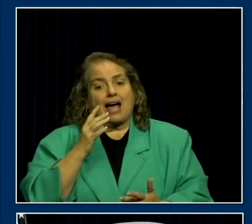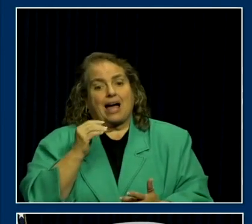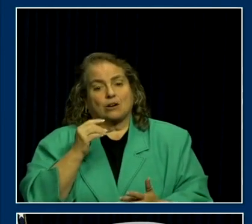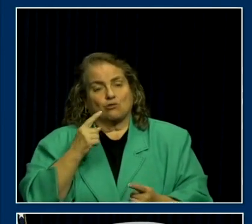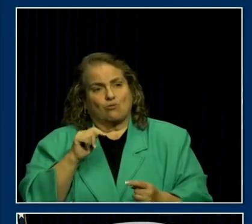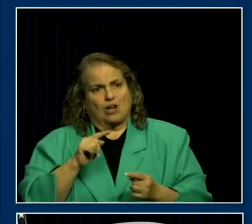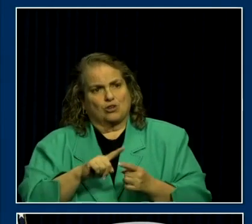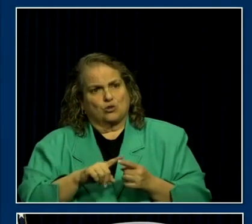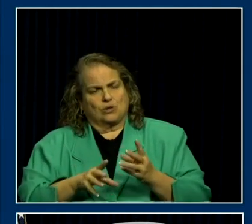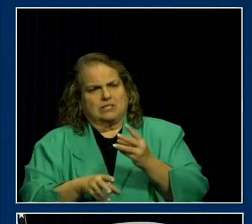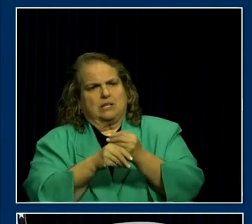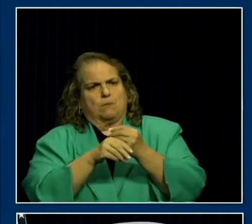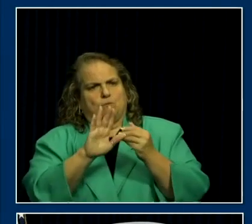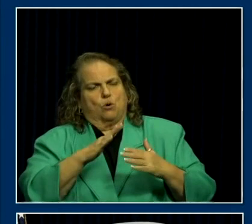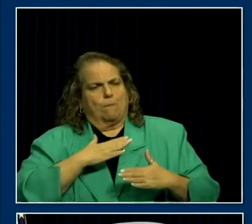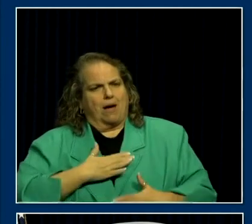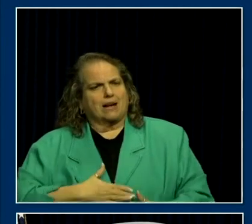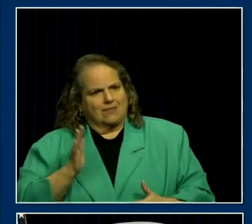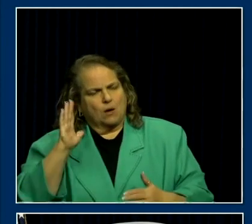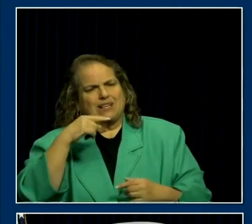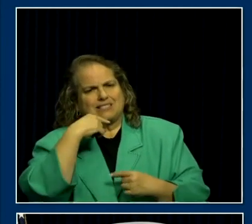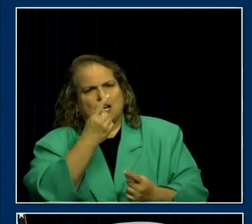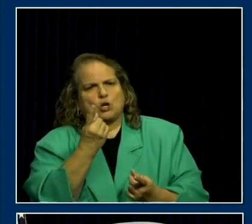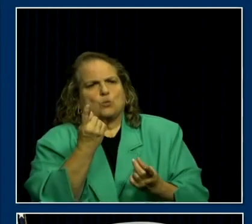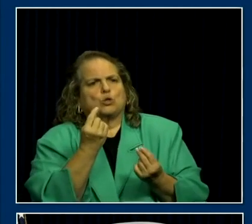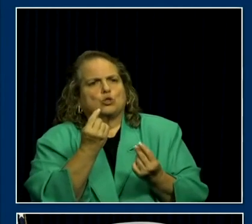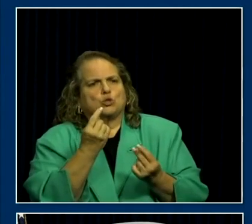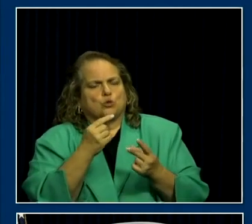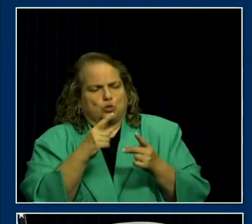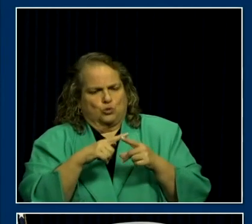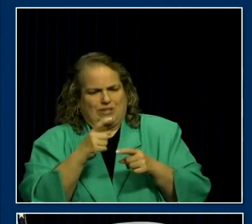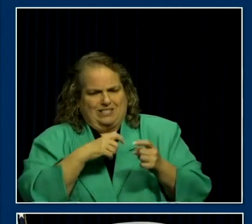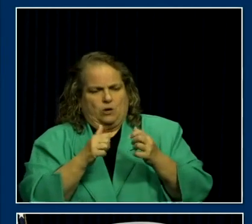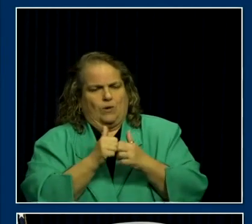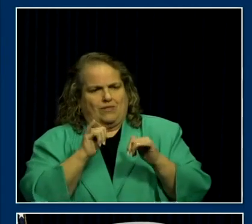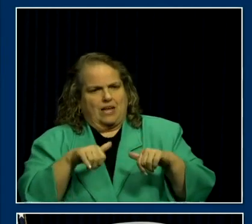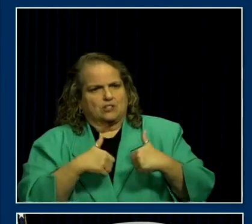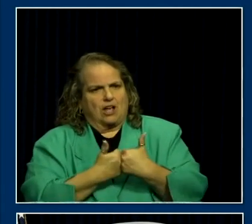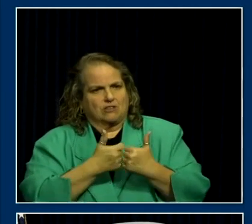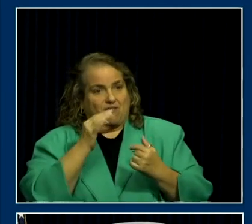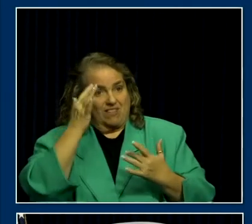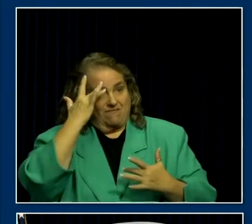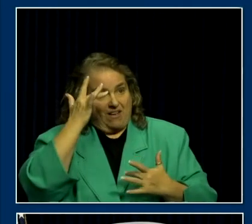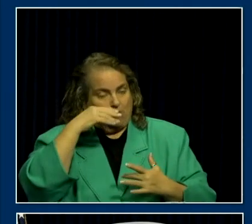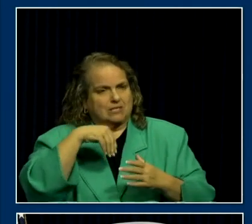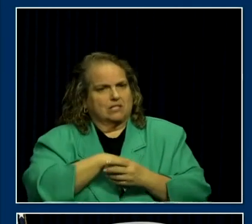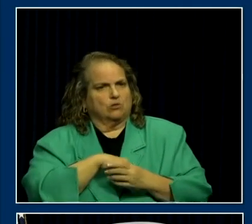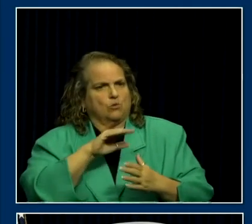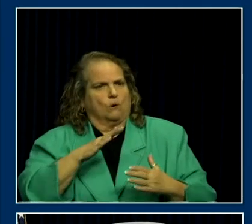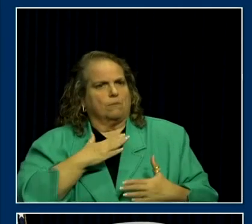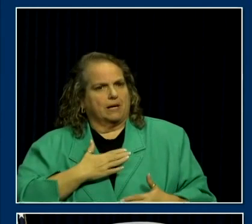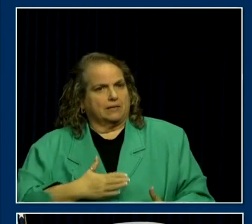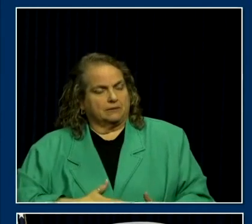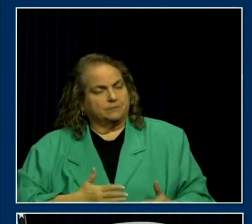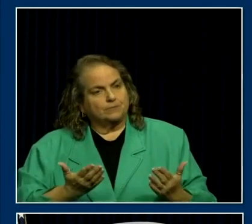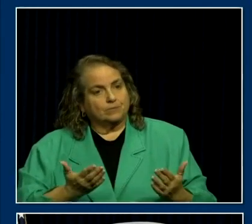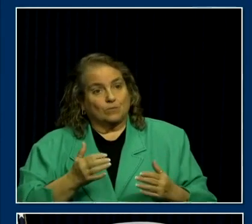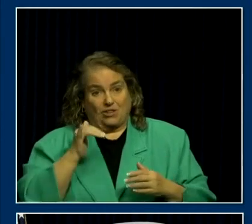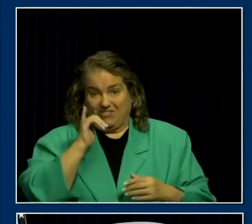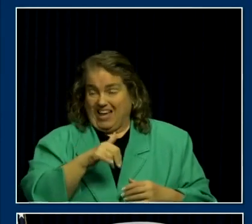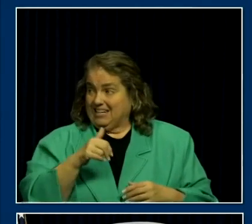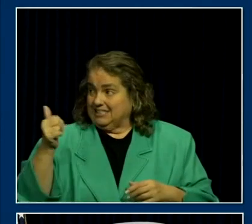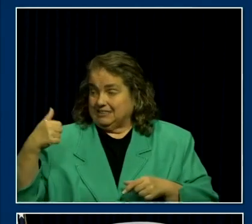supplement your body so that you can deal with the challenge that the virus and the infection presents for you. So this